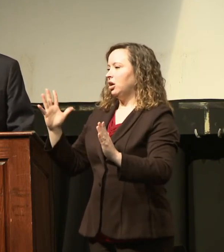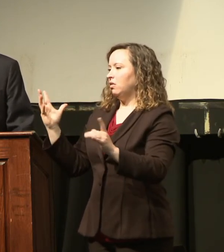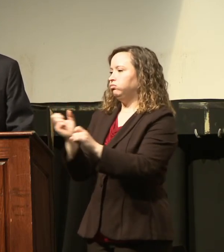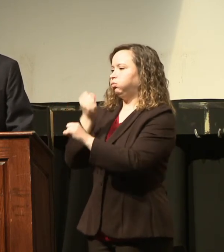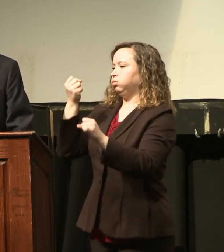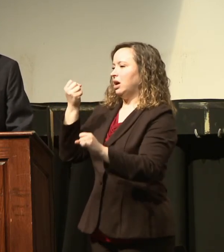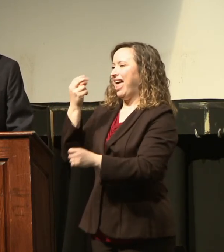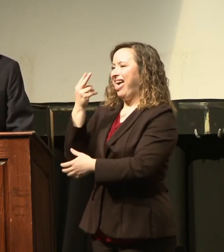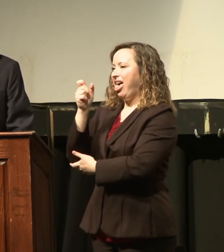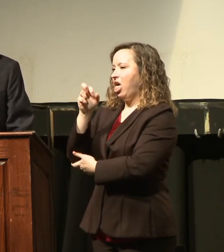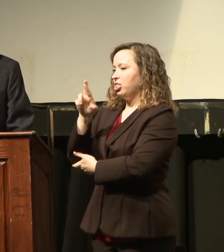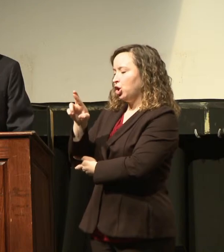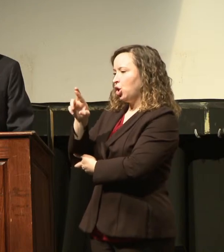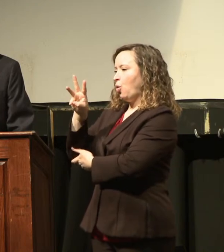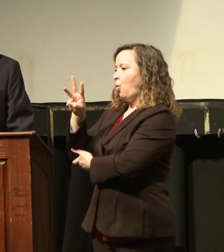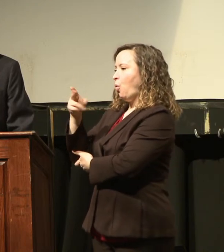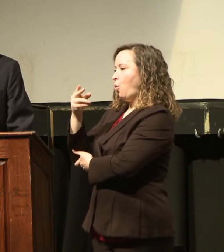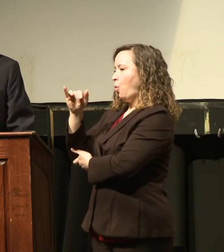Heather Whitestone.